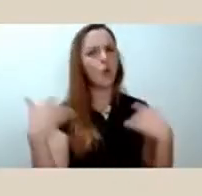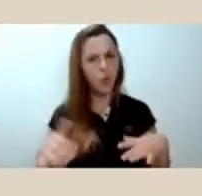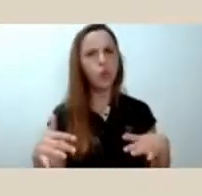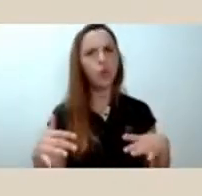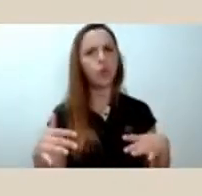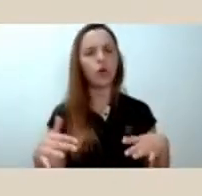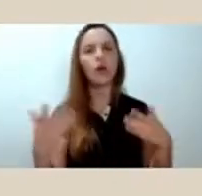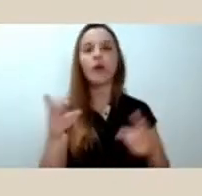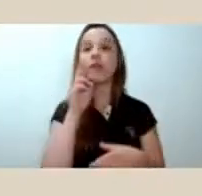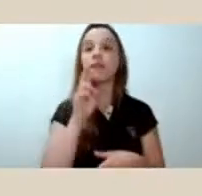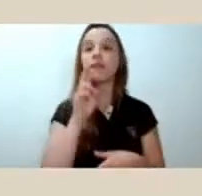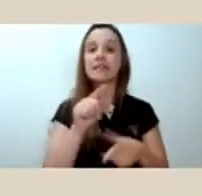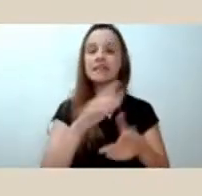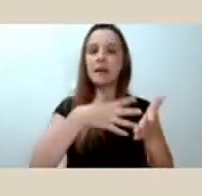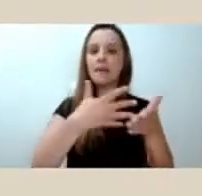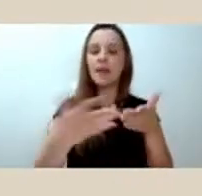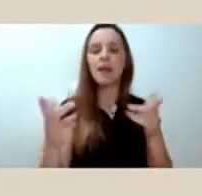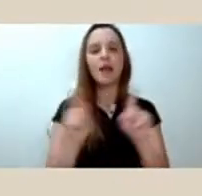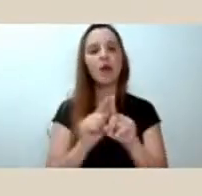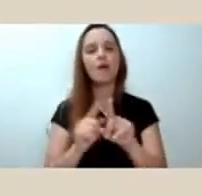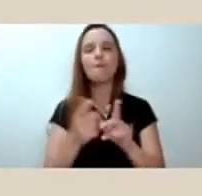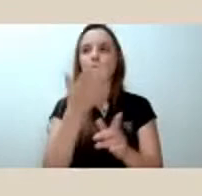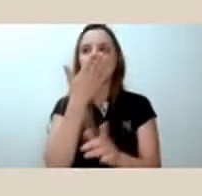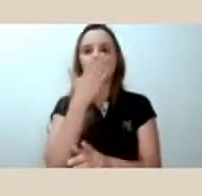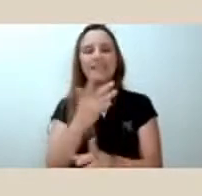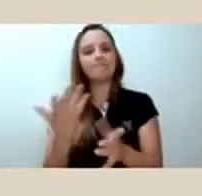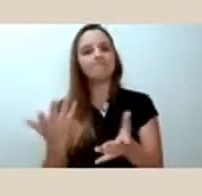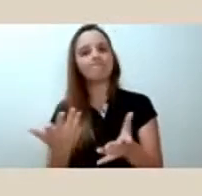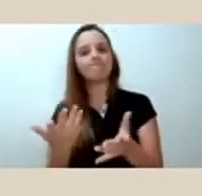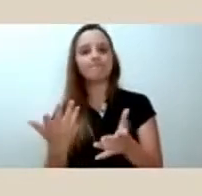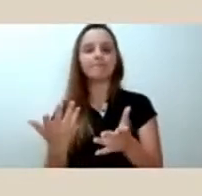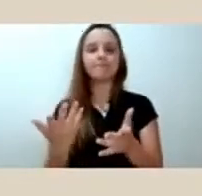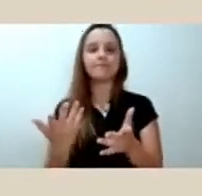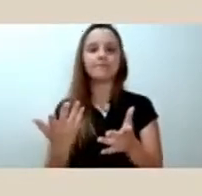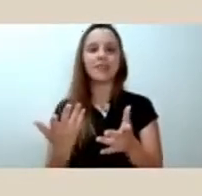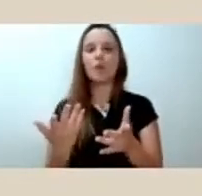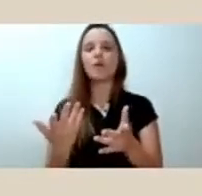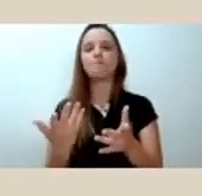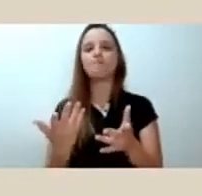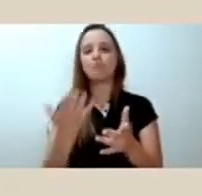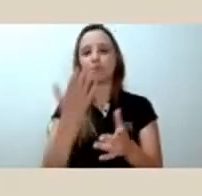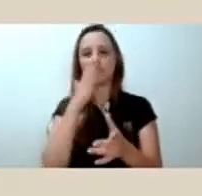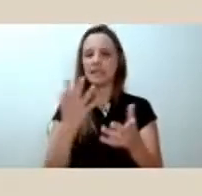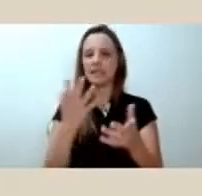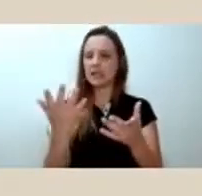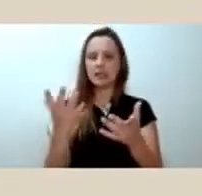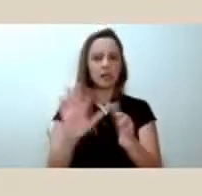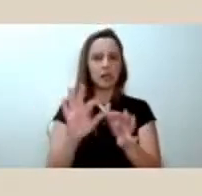plan, they seem to be a little bit out of the equation, right? So